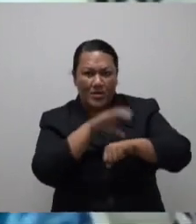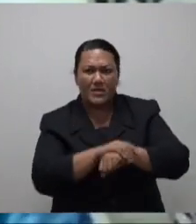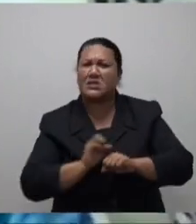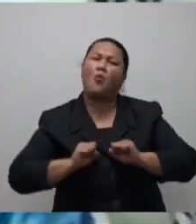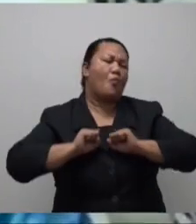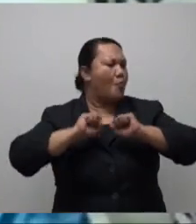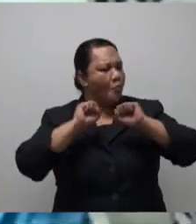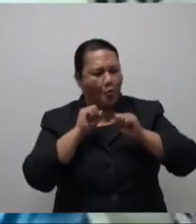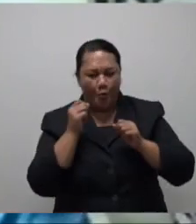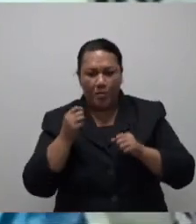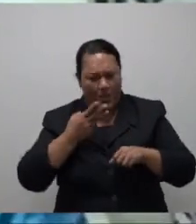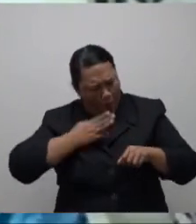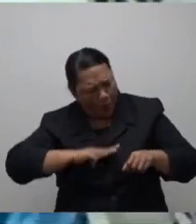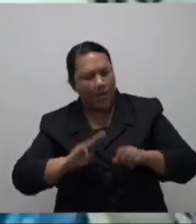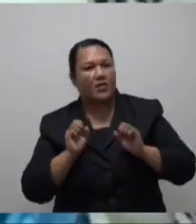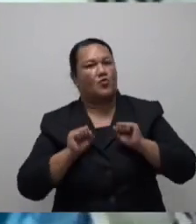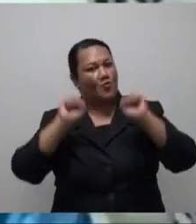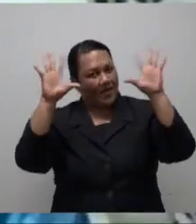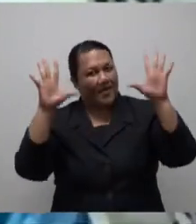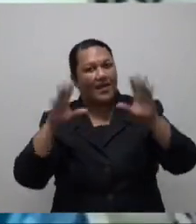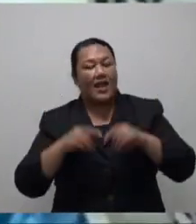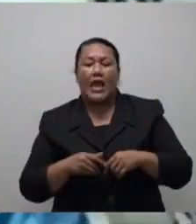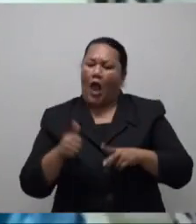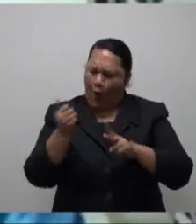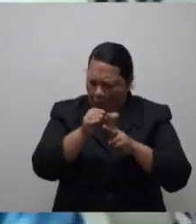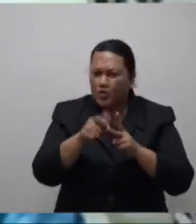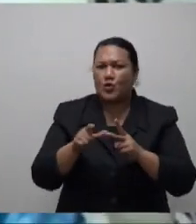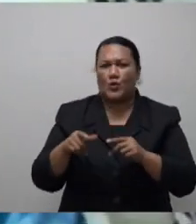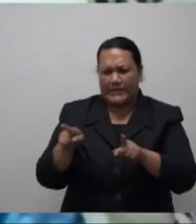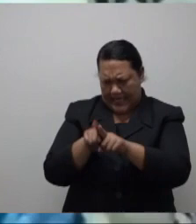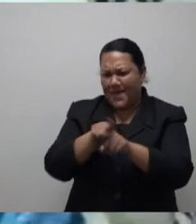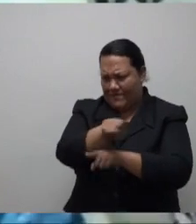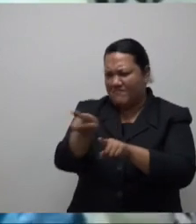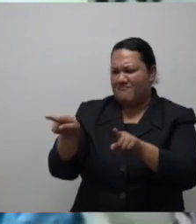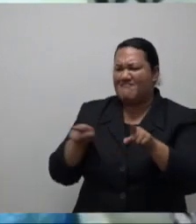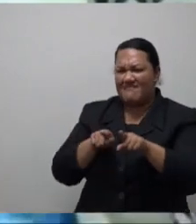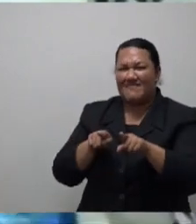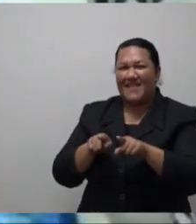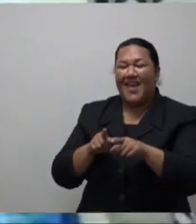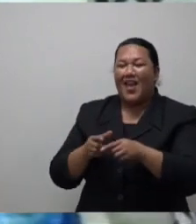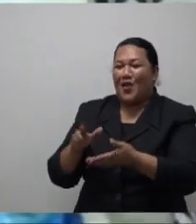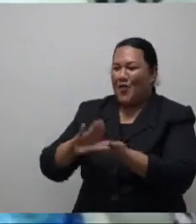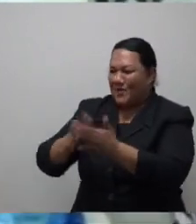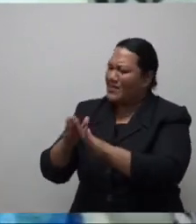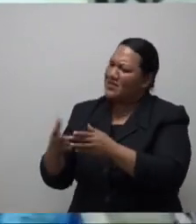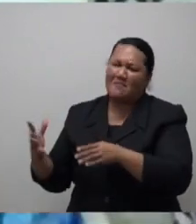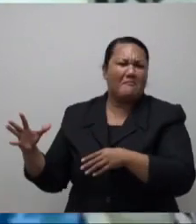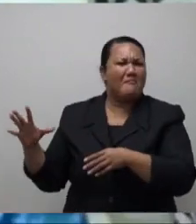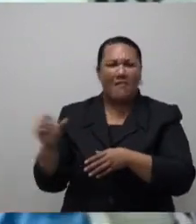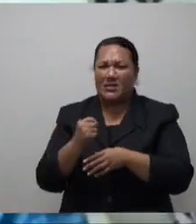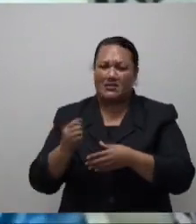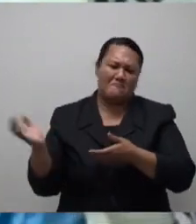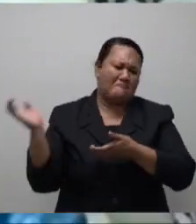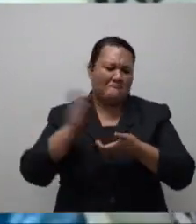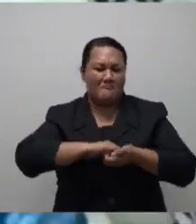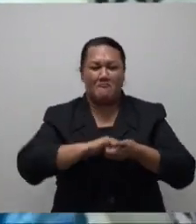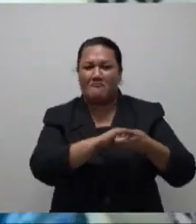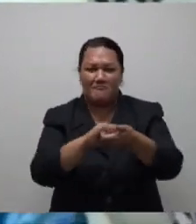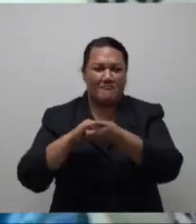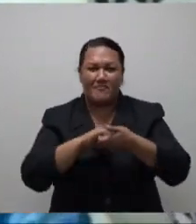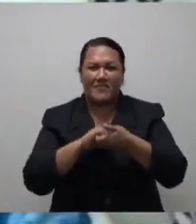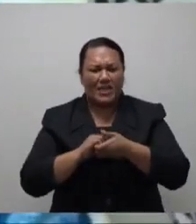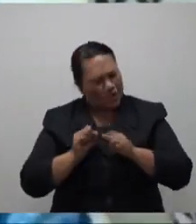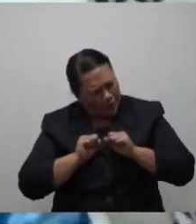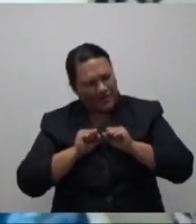community should also be willing to work with us. We should work together to stop this virus,